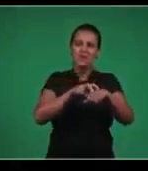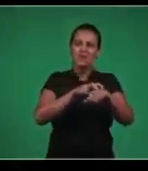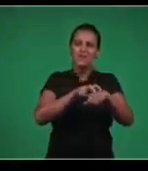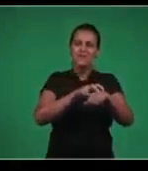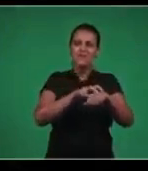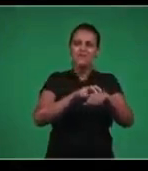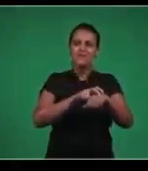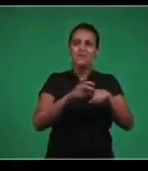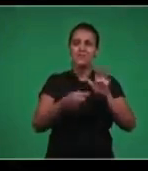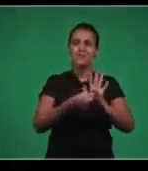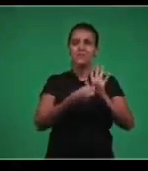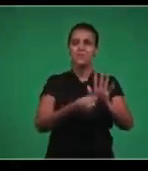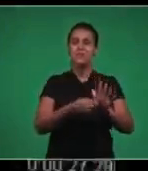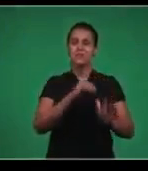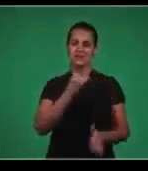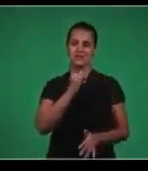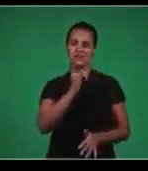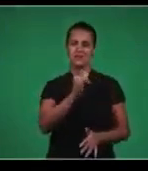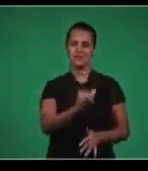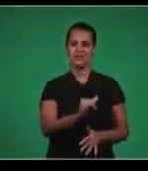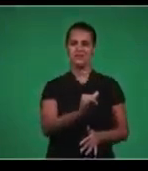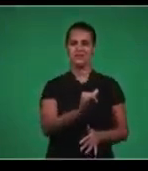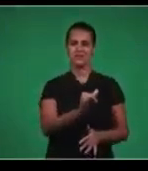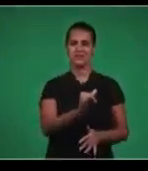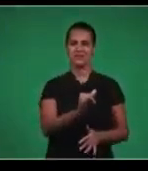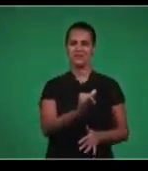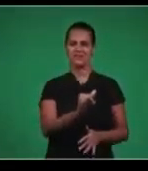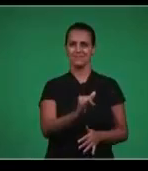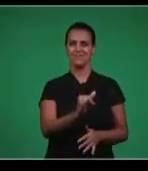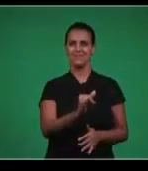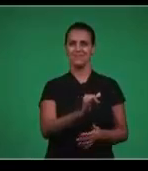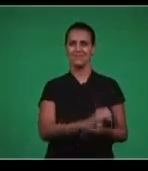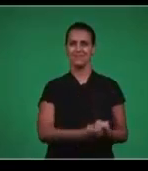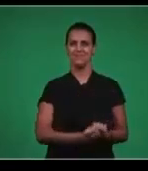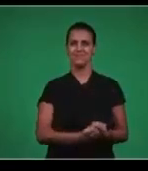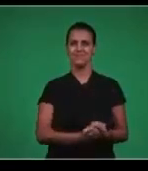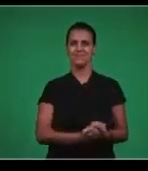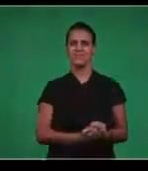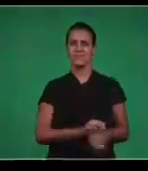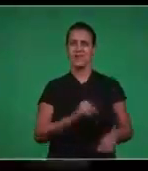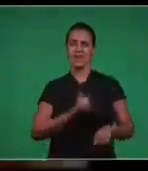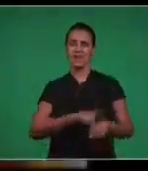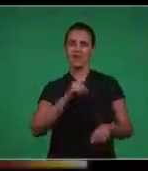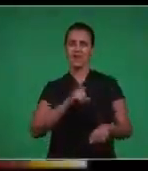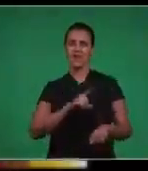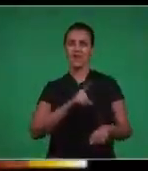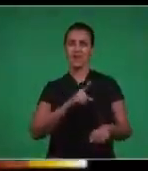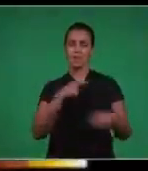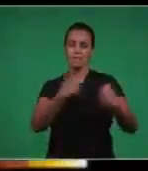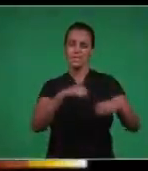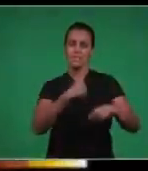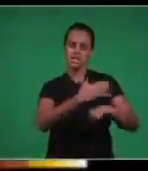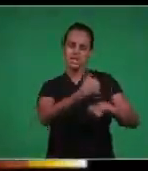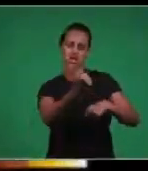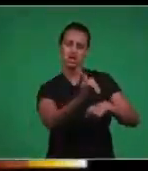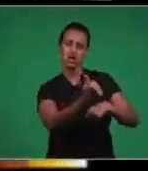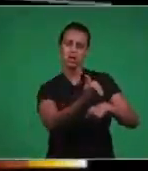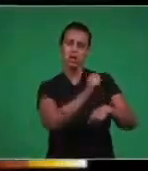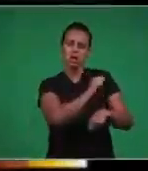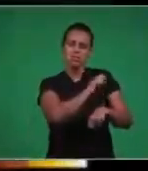normal, they are producing energy, and the exam captures whenever there is a call, they migrate.